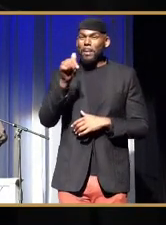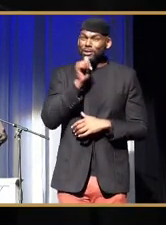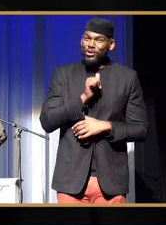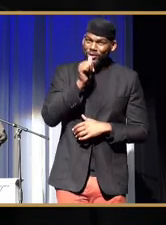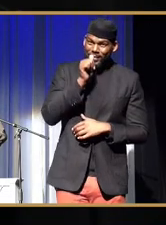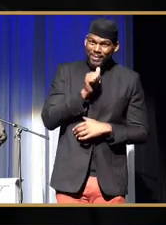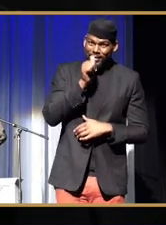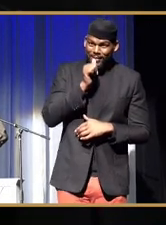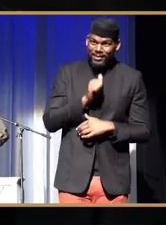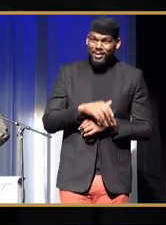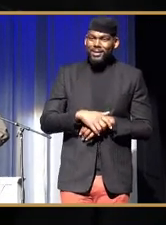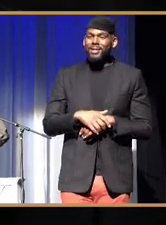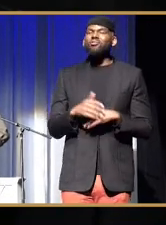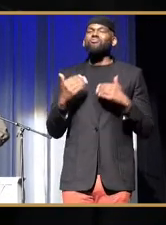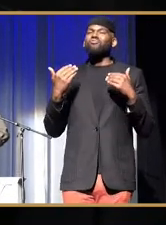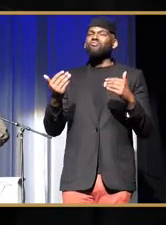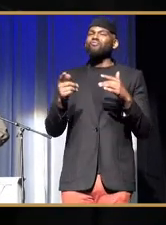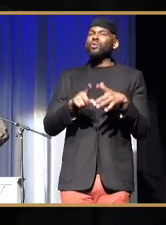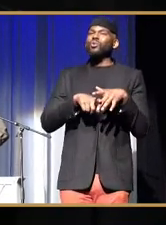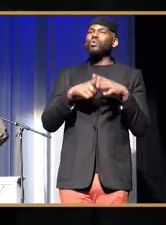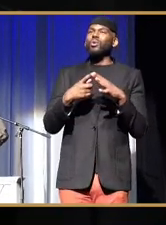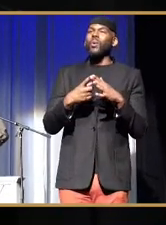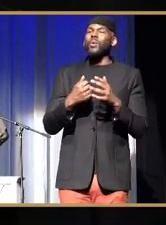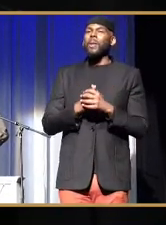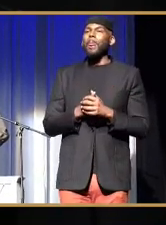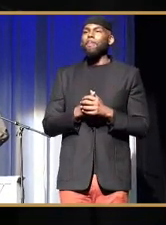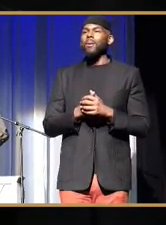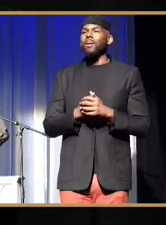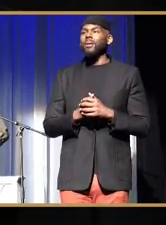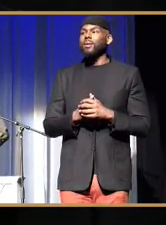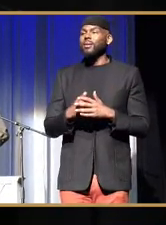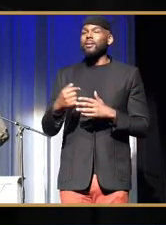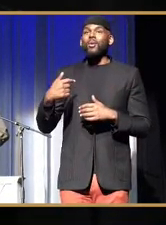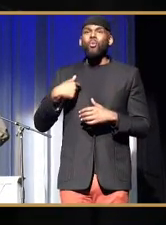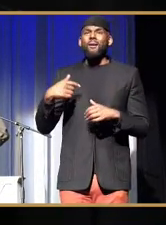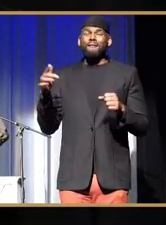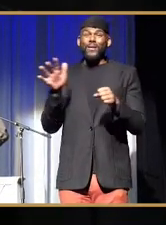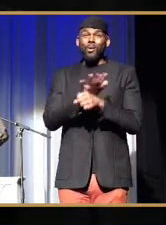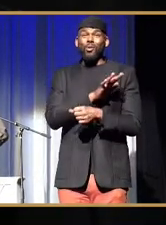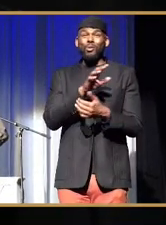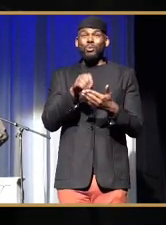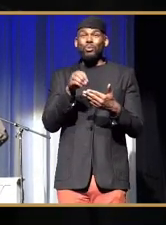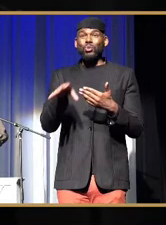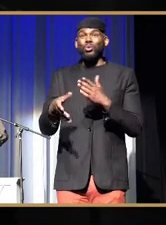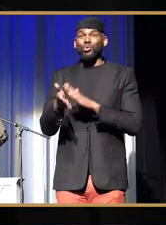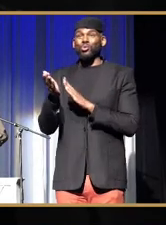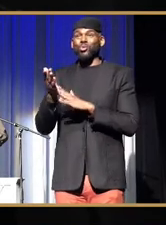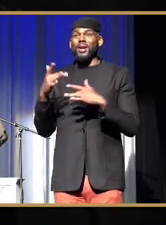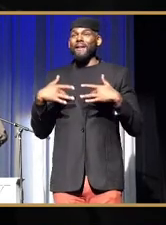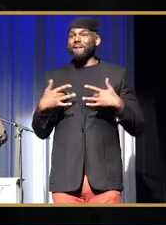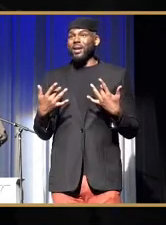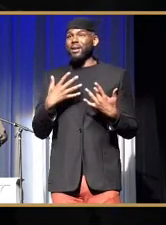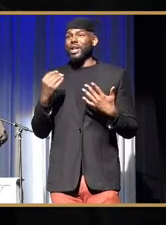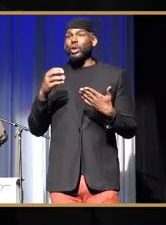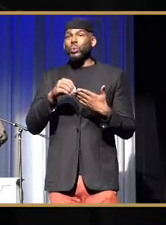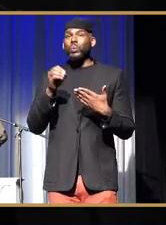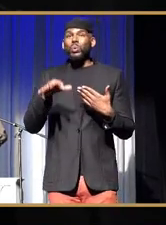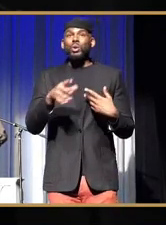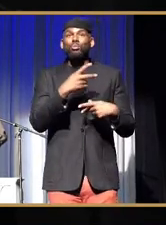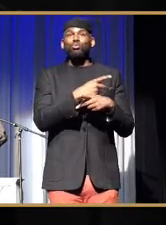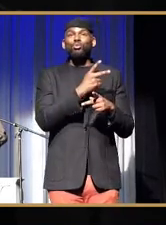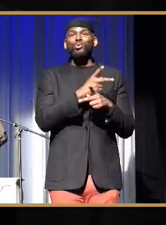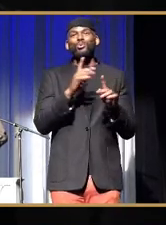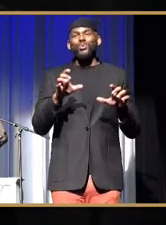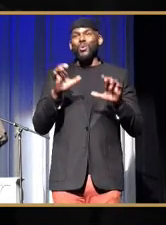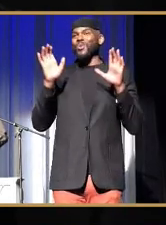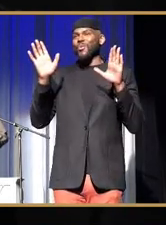patience with our late start. We are an all-student-run event this evening, and our student producers were doing